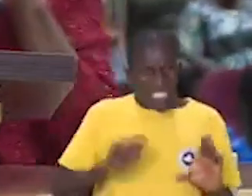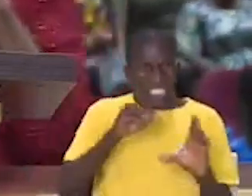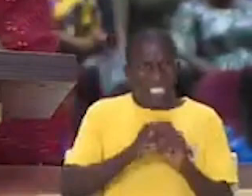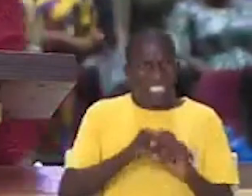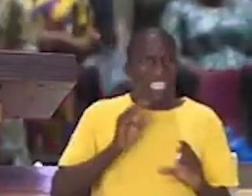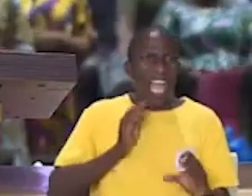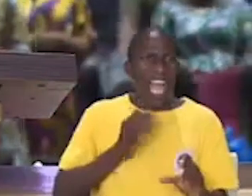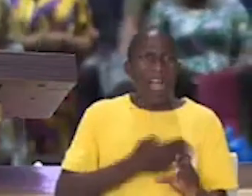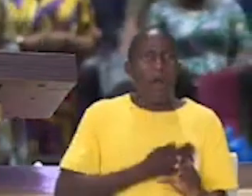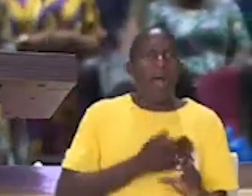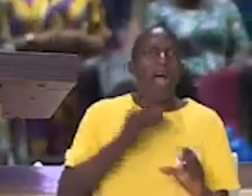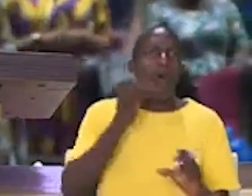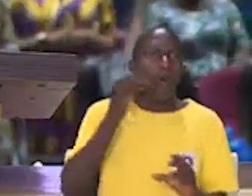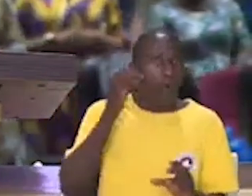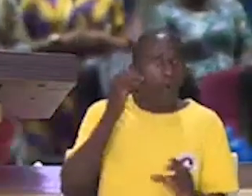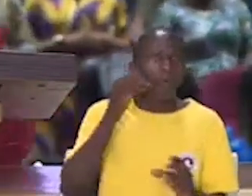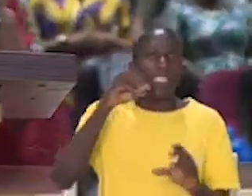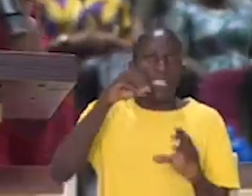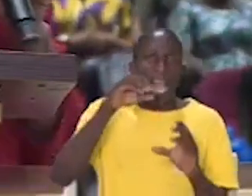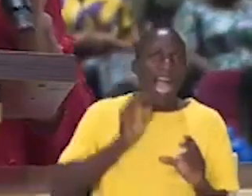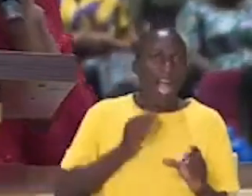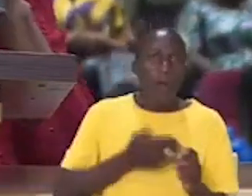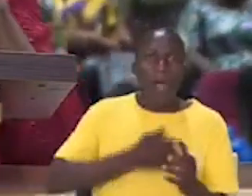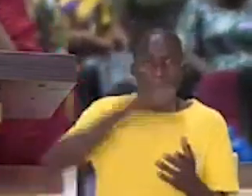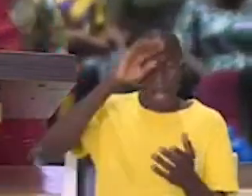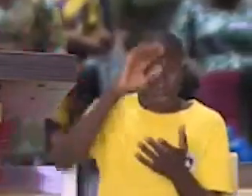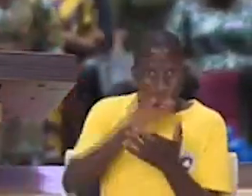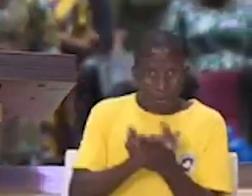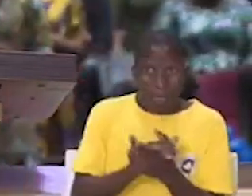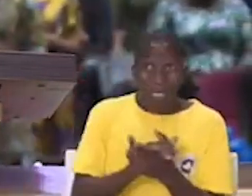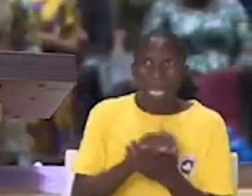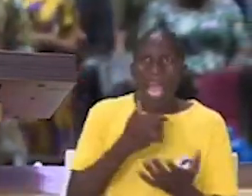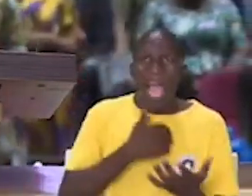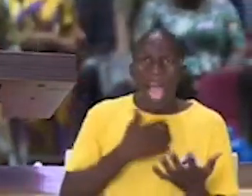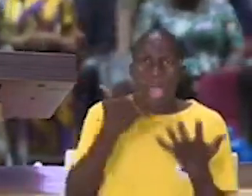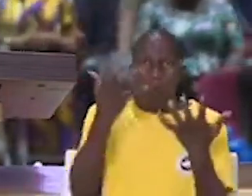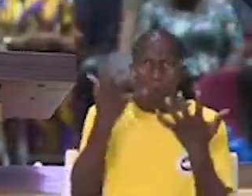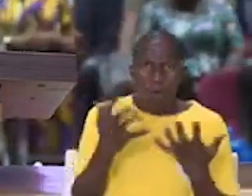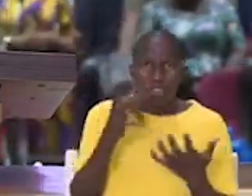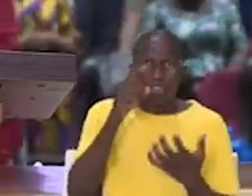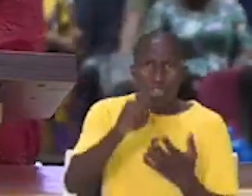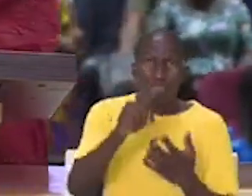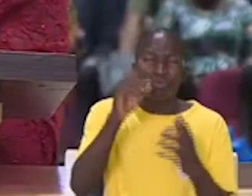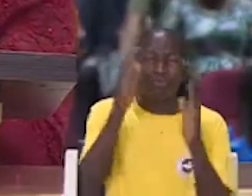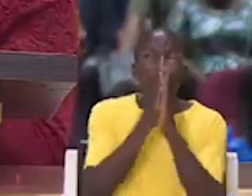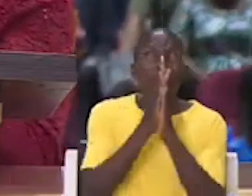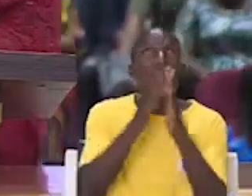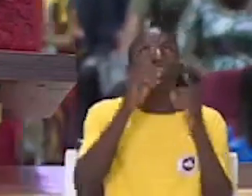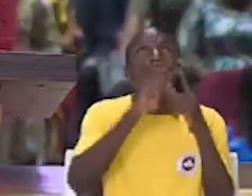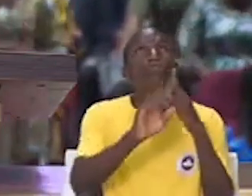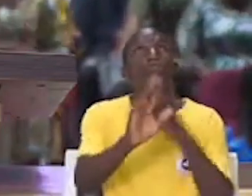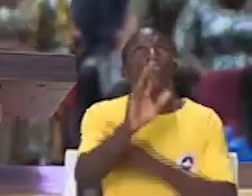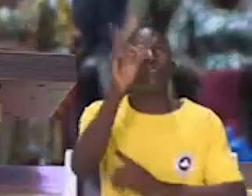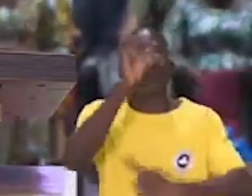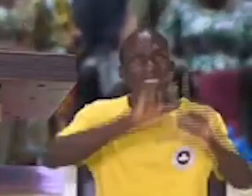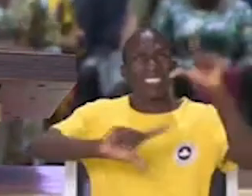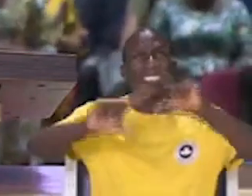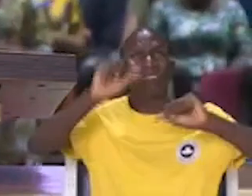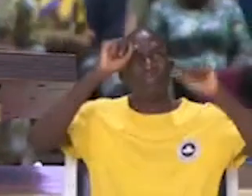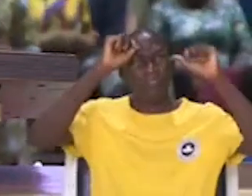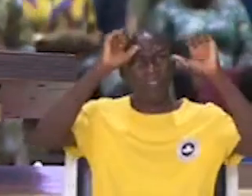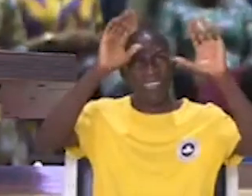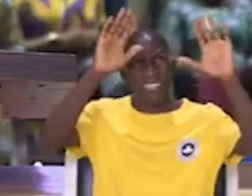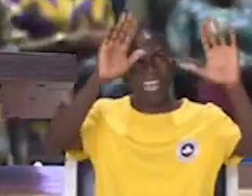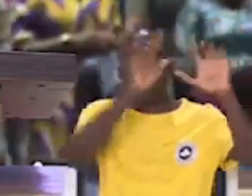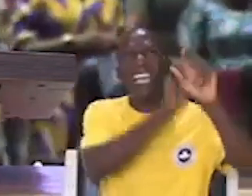is well with the head, it is well with all. I want you to tell God, Father, the king